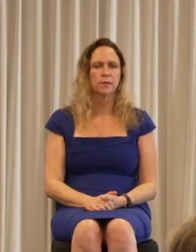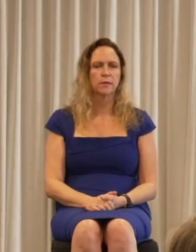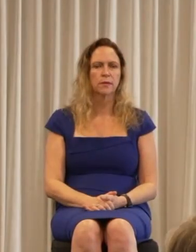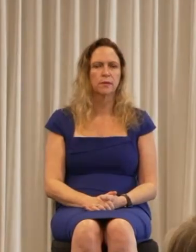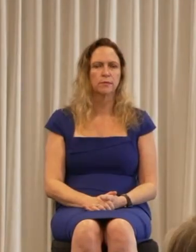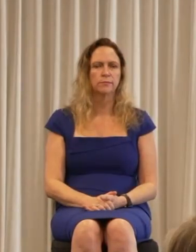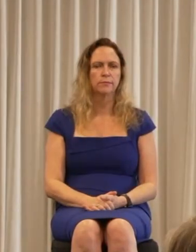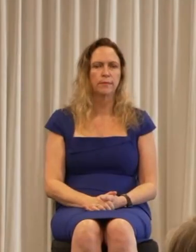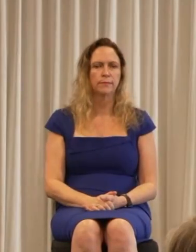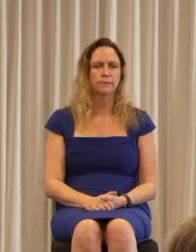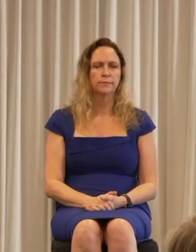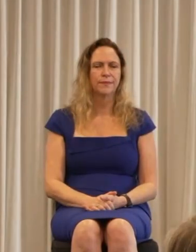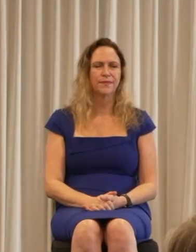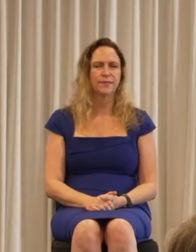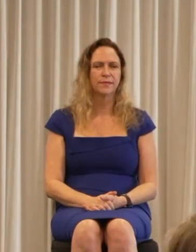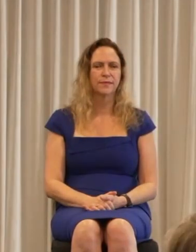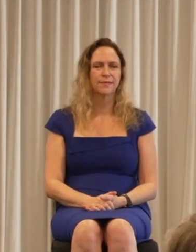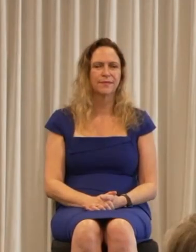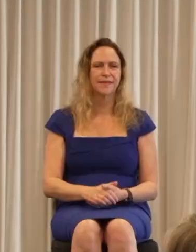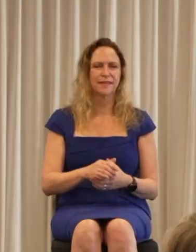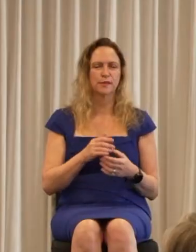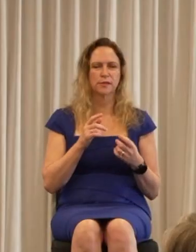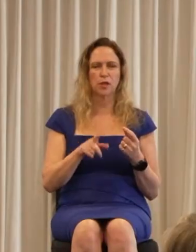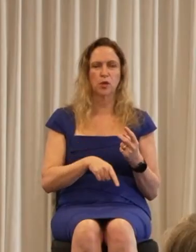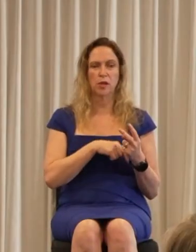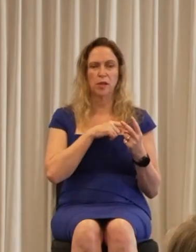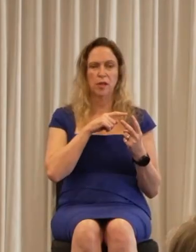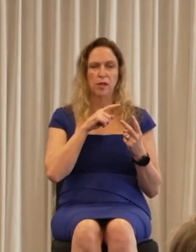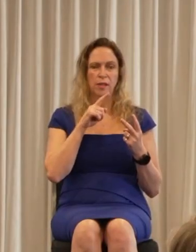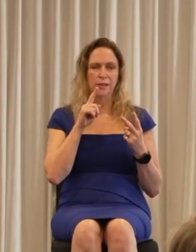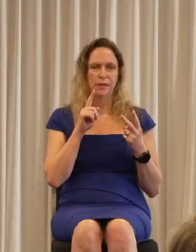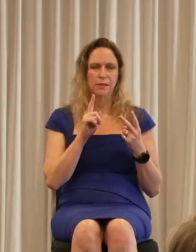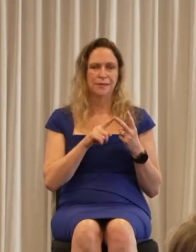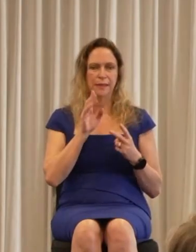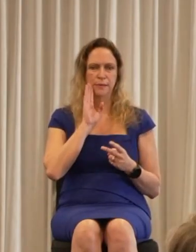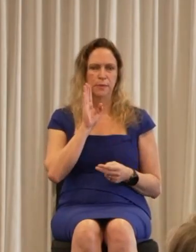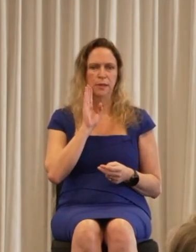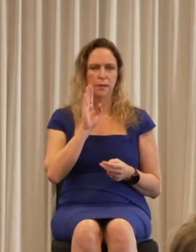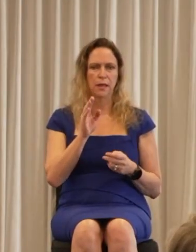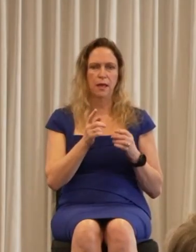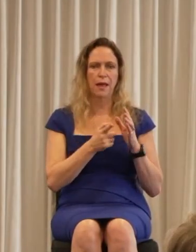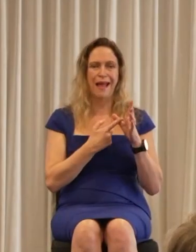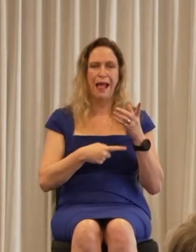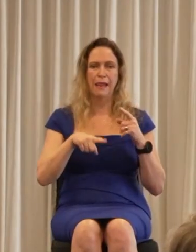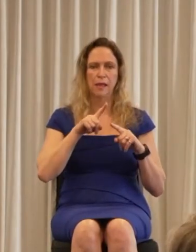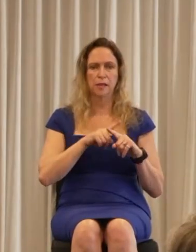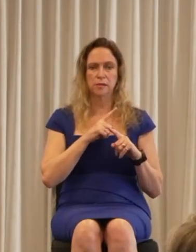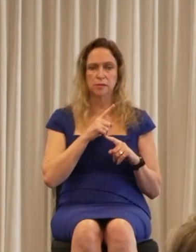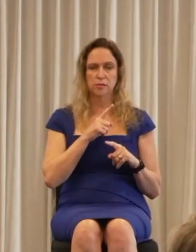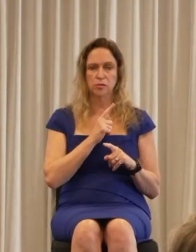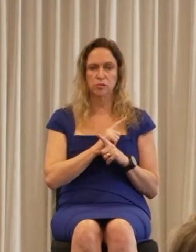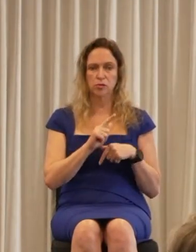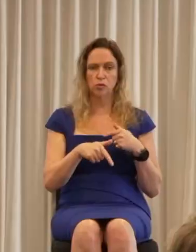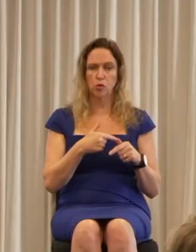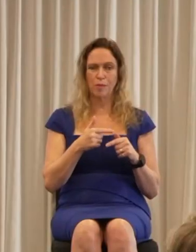order here. I don't know how we put together the order. So Alex, maybe you just start by talking a bit